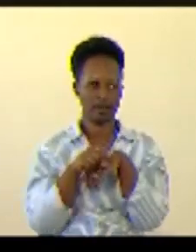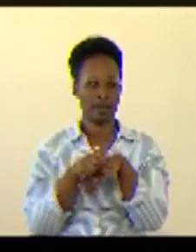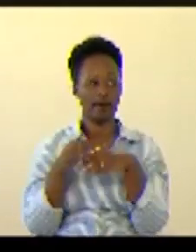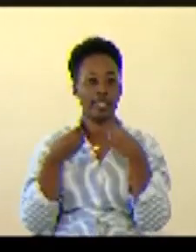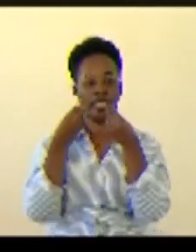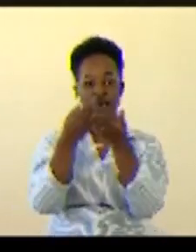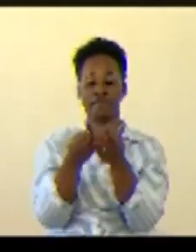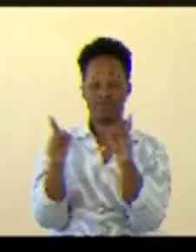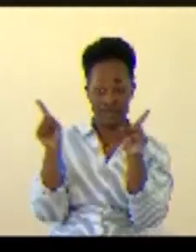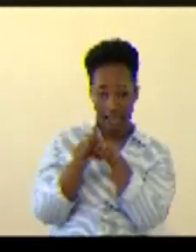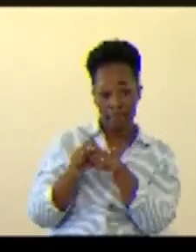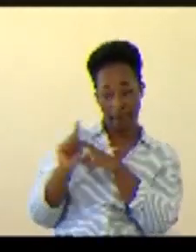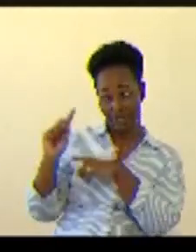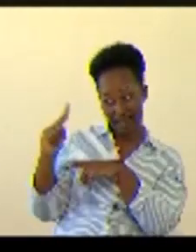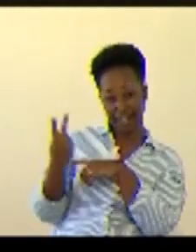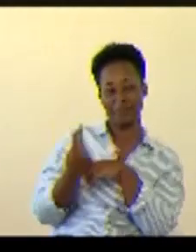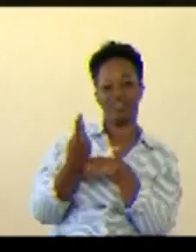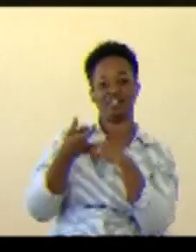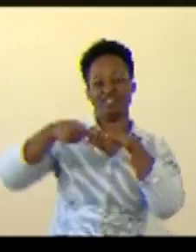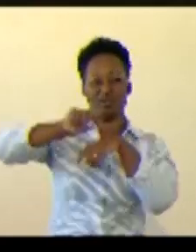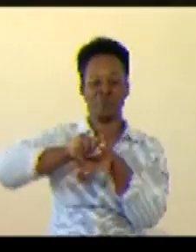the melting point increases.